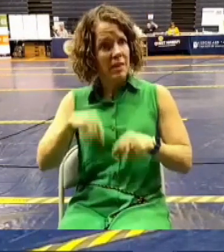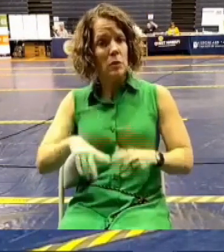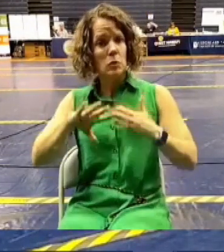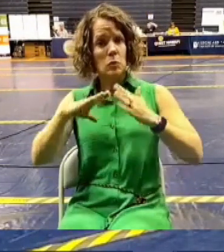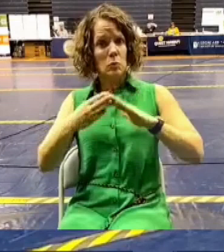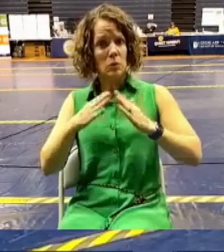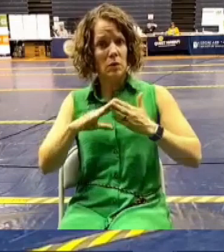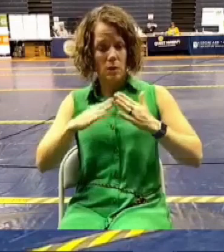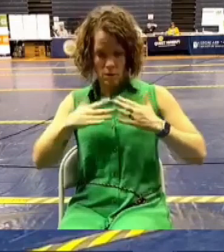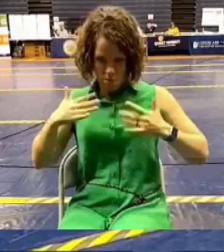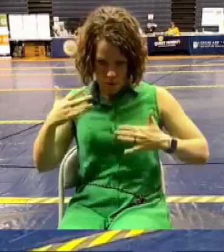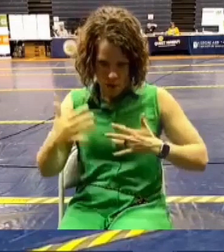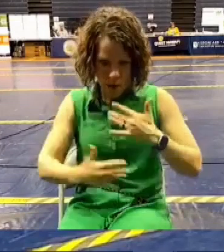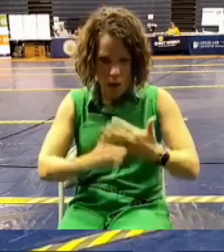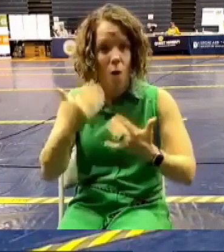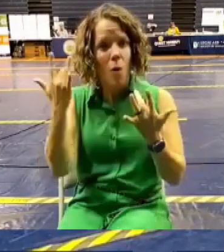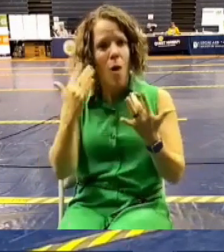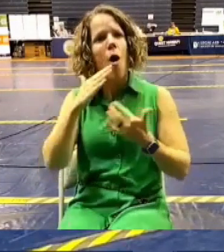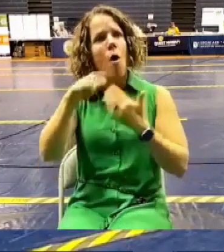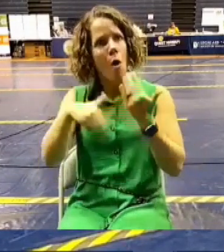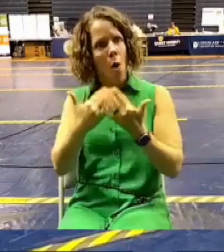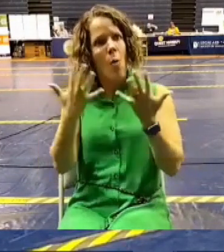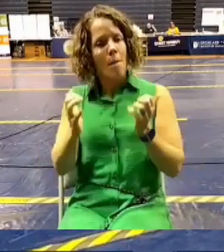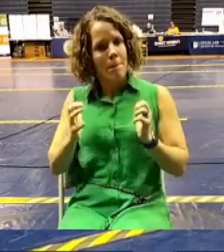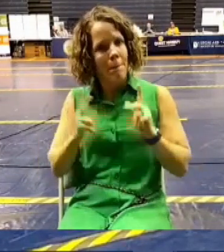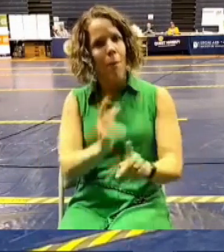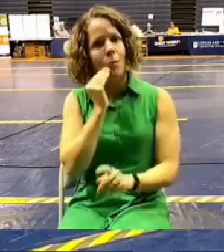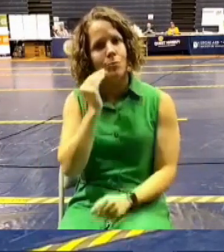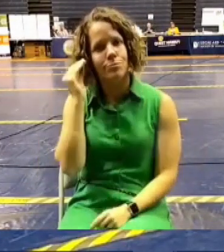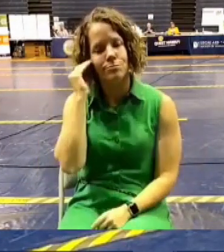home. Thank you.